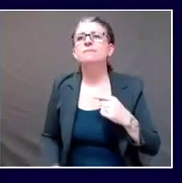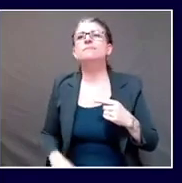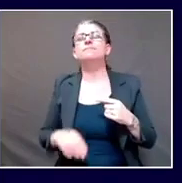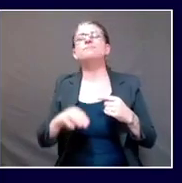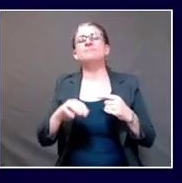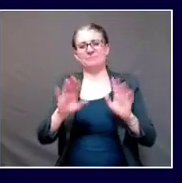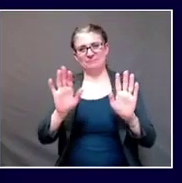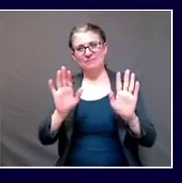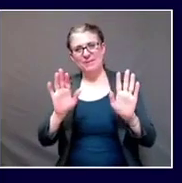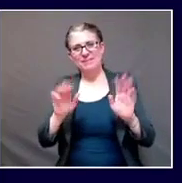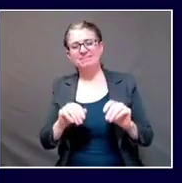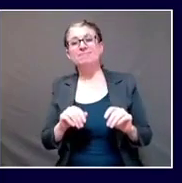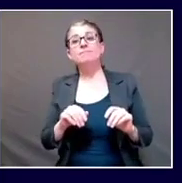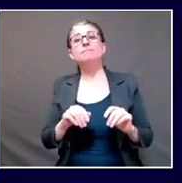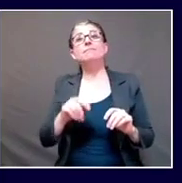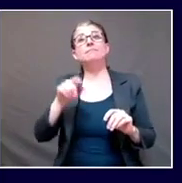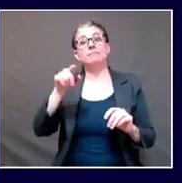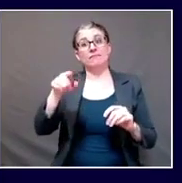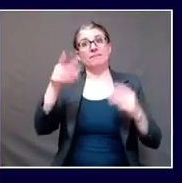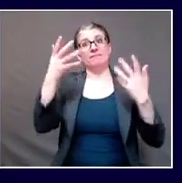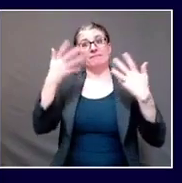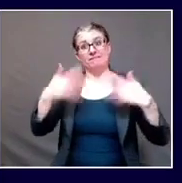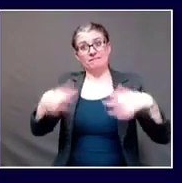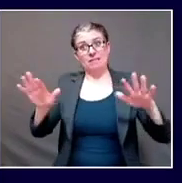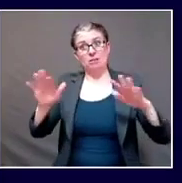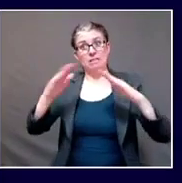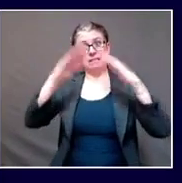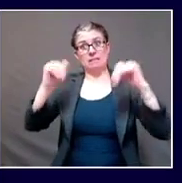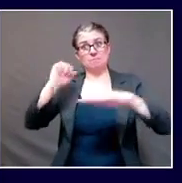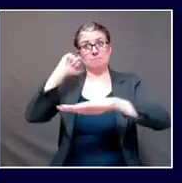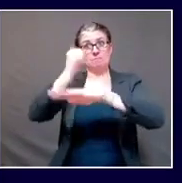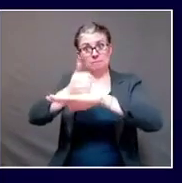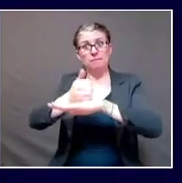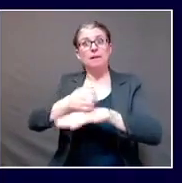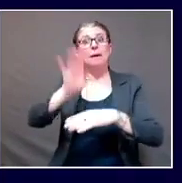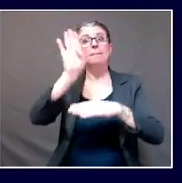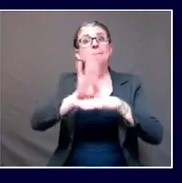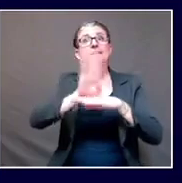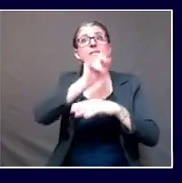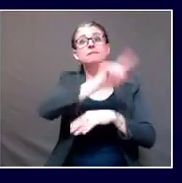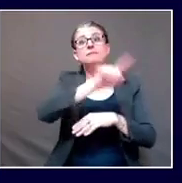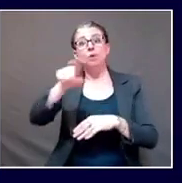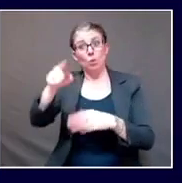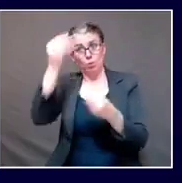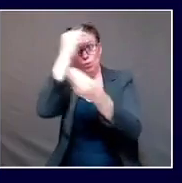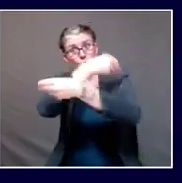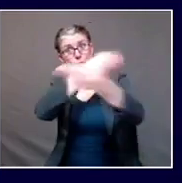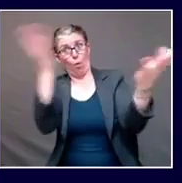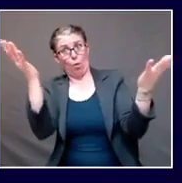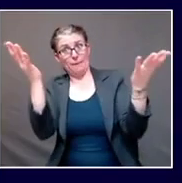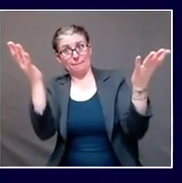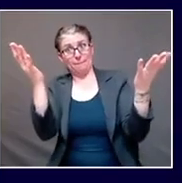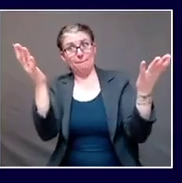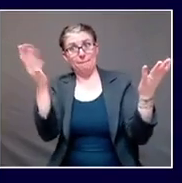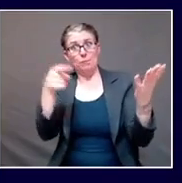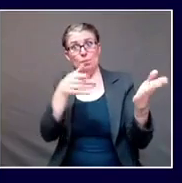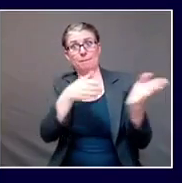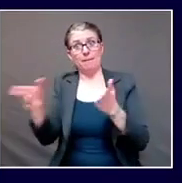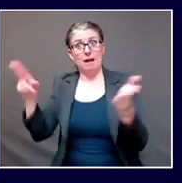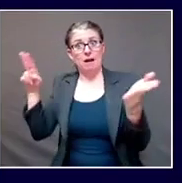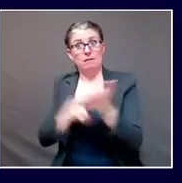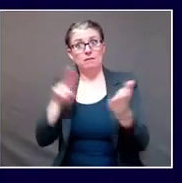businesses are formally notified of this change, or will they just hear about it through the media? And did you say when it goes into effect? Is it immediately?